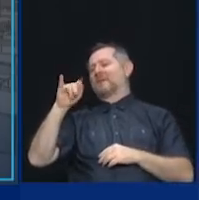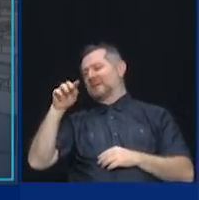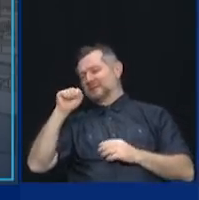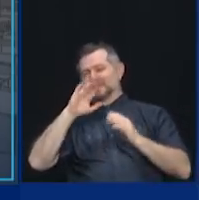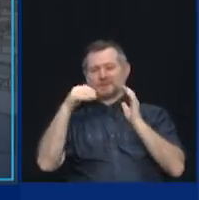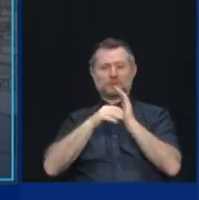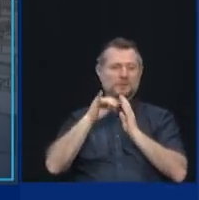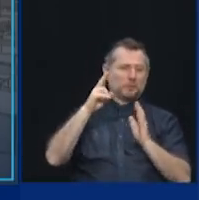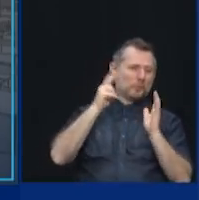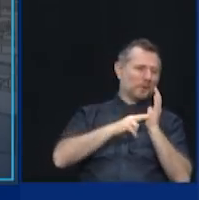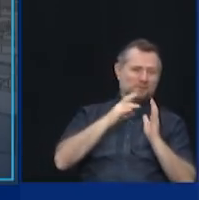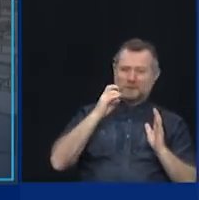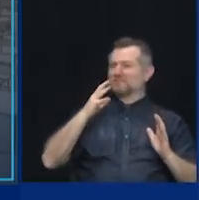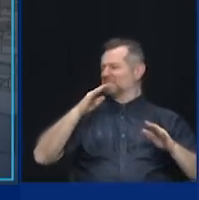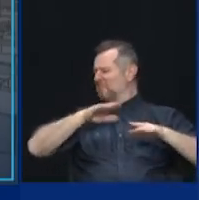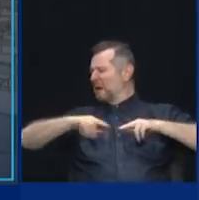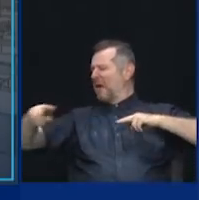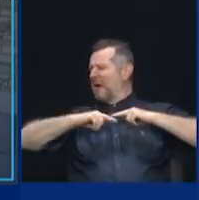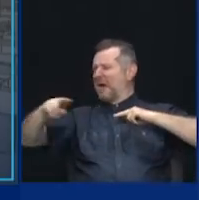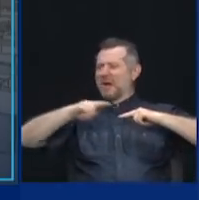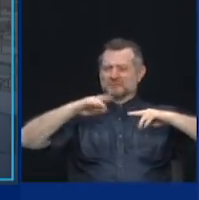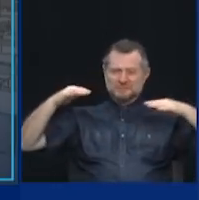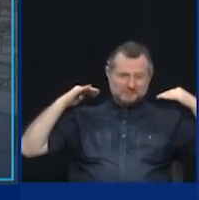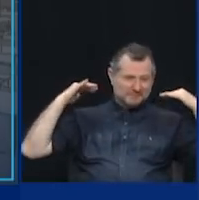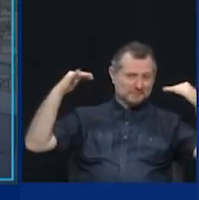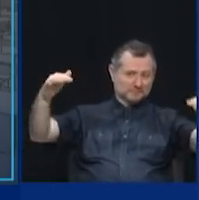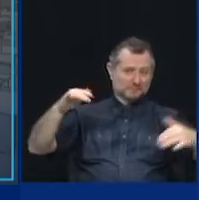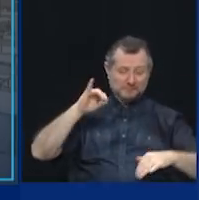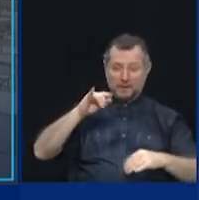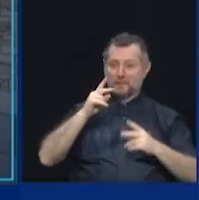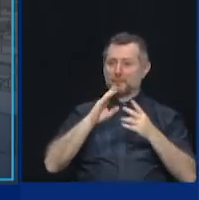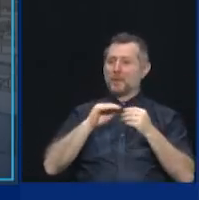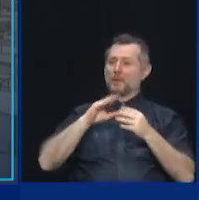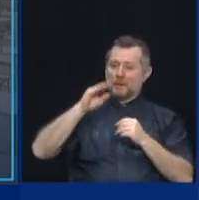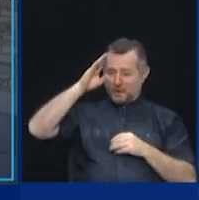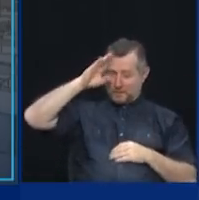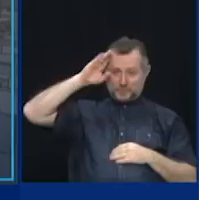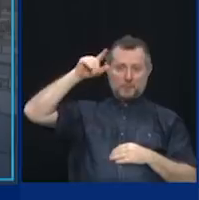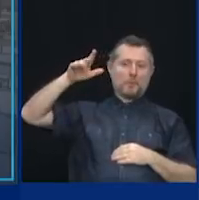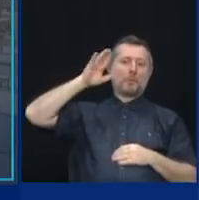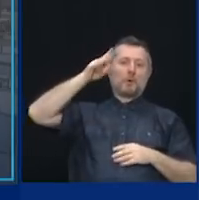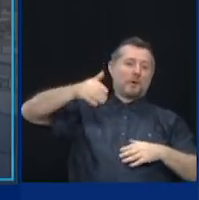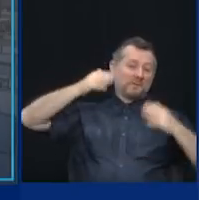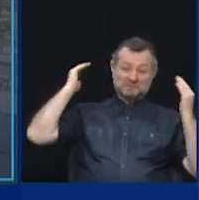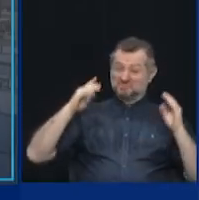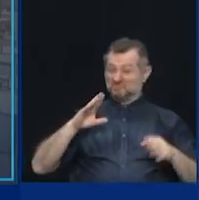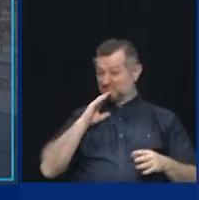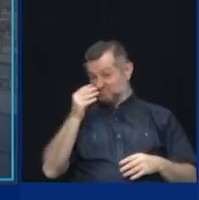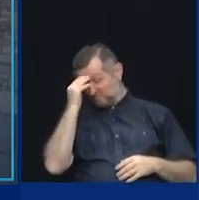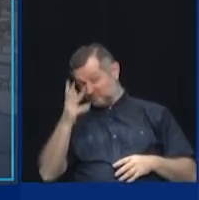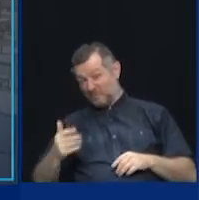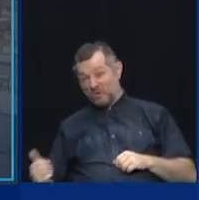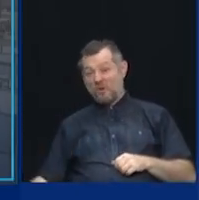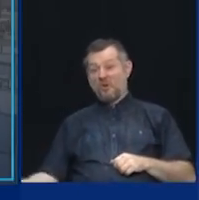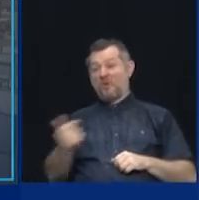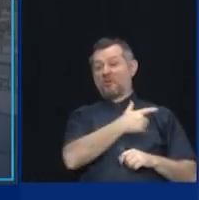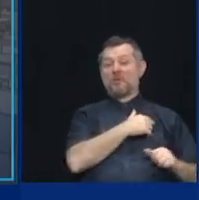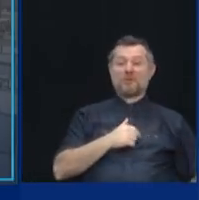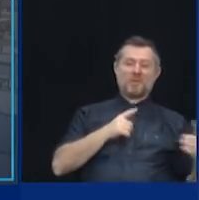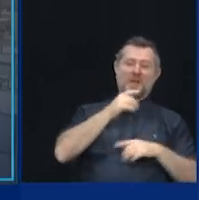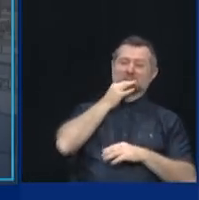system was going to be overwhelmed. Every expert came in and said, you're going to need at